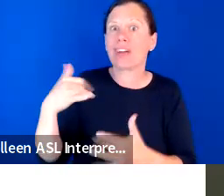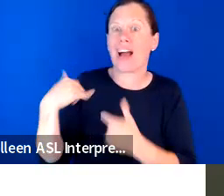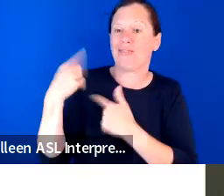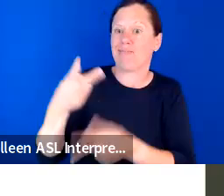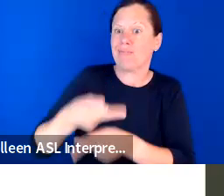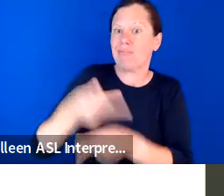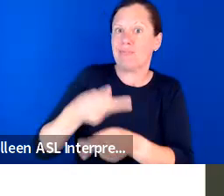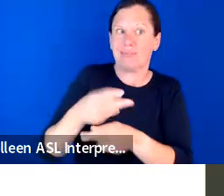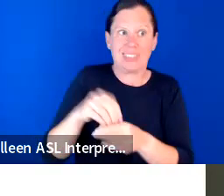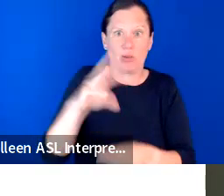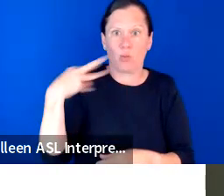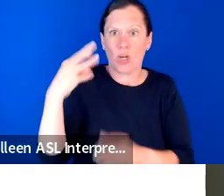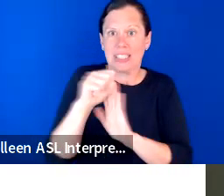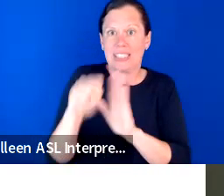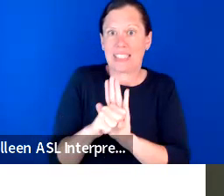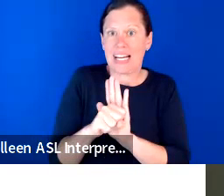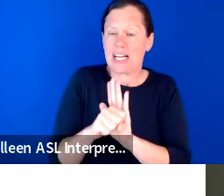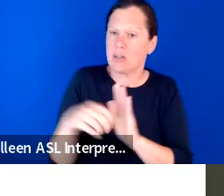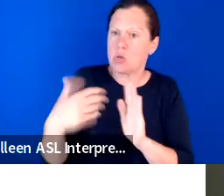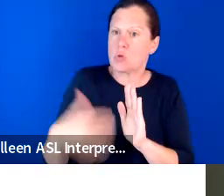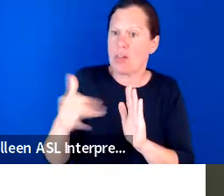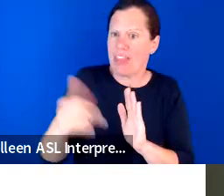designed to provide.